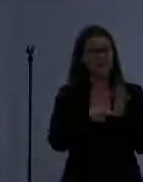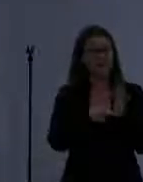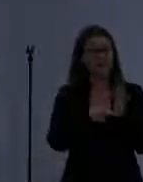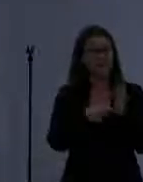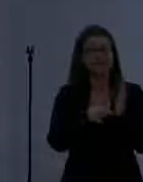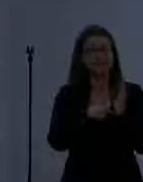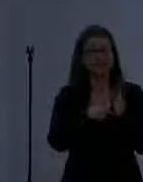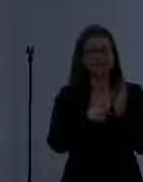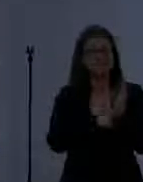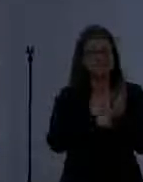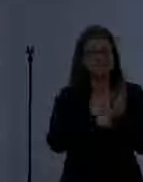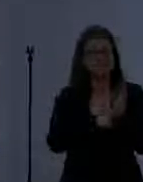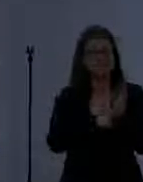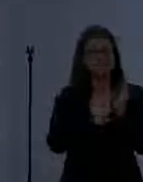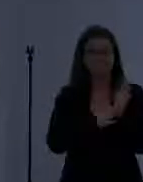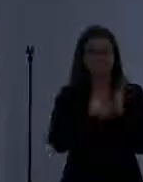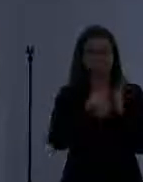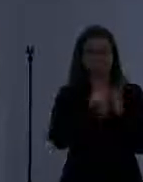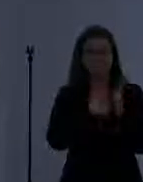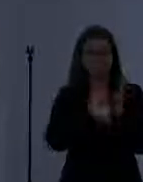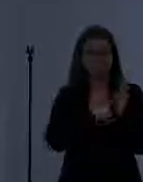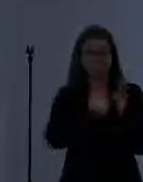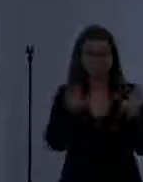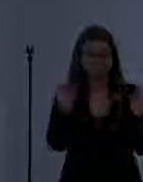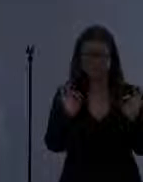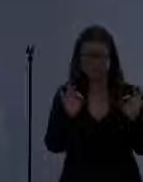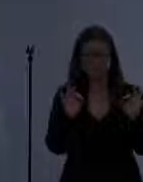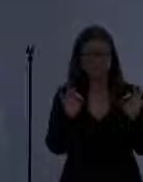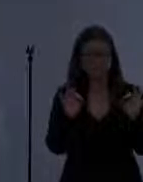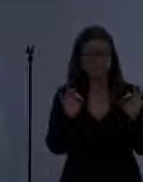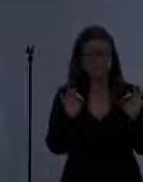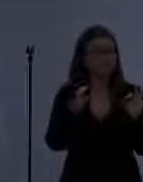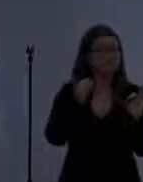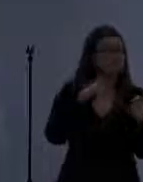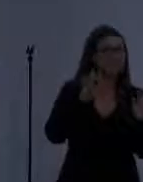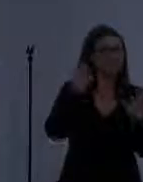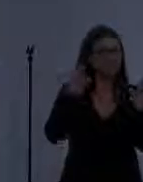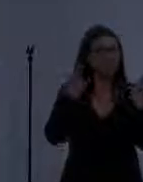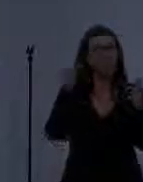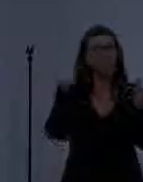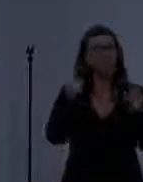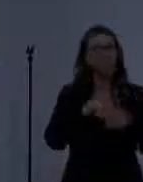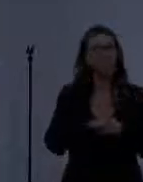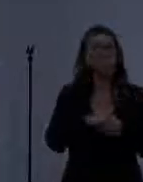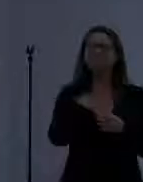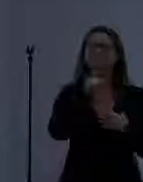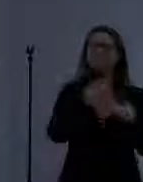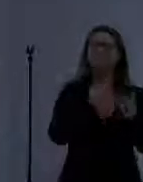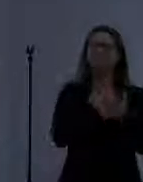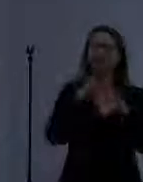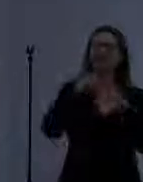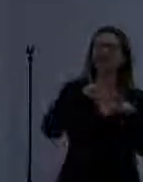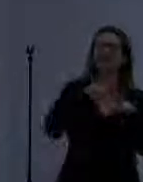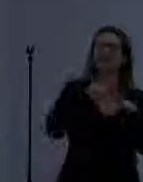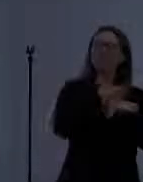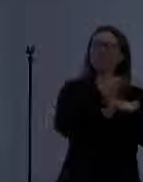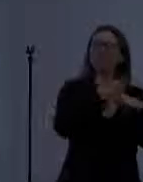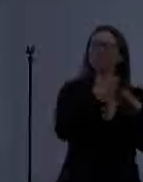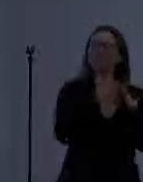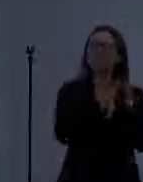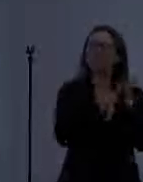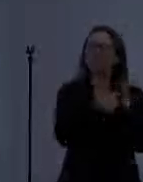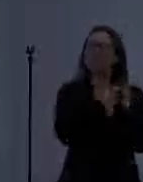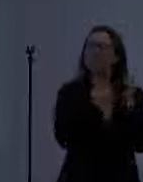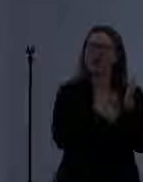I can see a couple of people. I would strongly recommend, even though it says it's a worker orientation module,